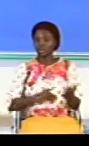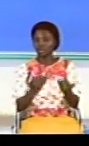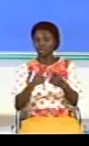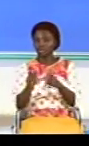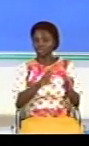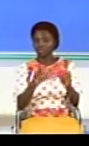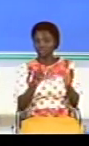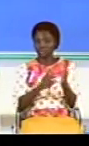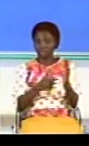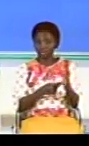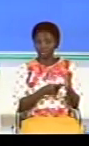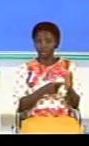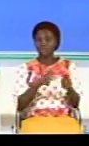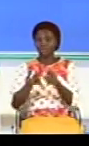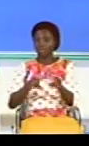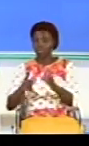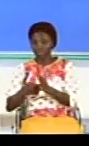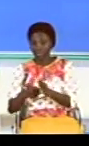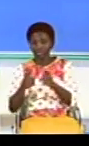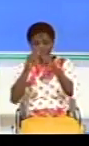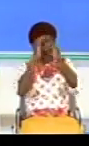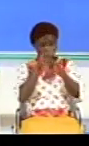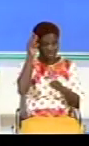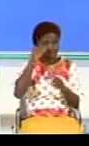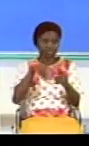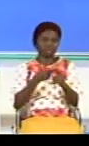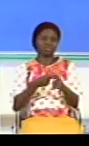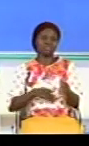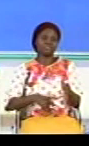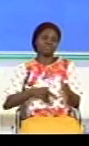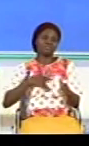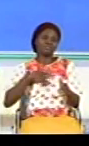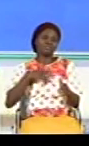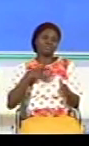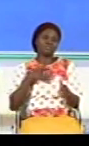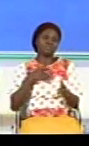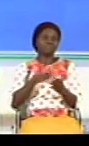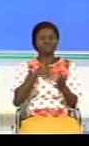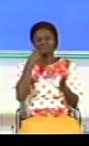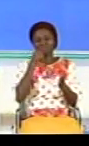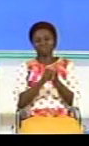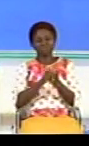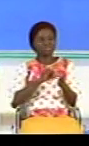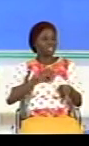you to worship him. I'm not ready for it. The Lord wants you, when you wake up and read your Bible and pray, I don't